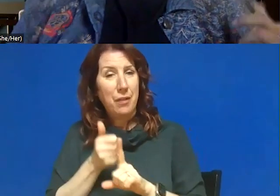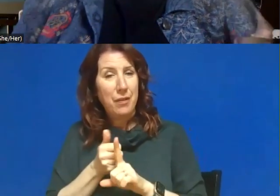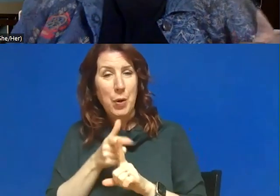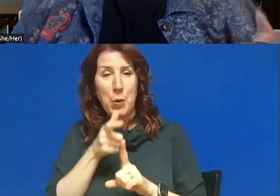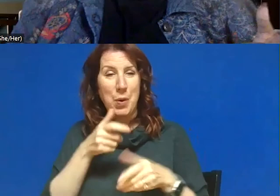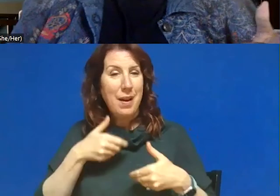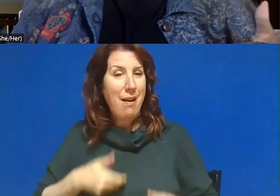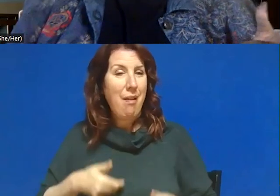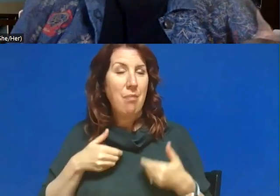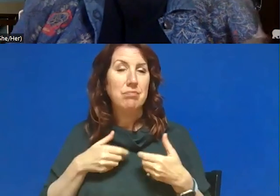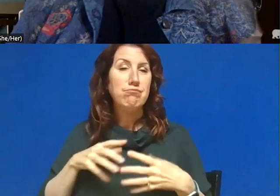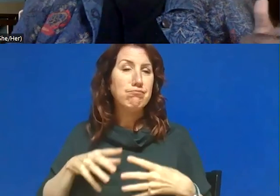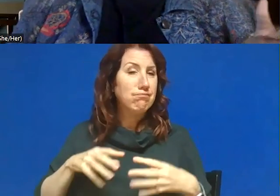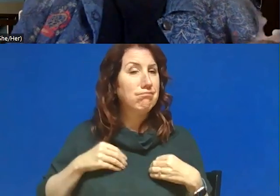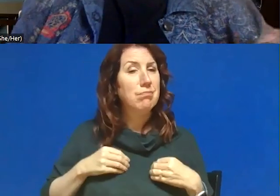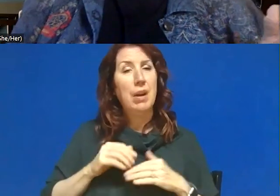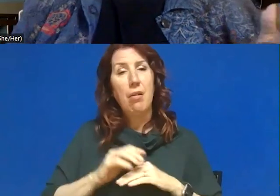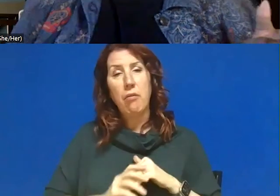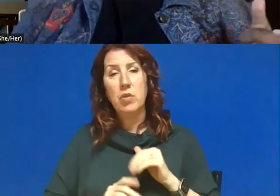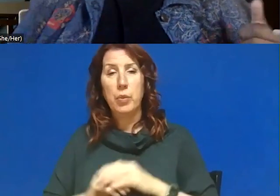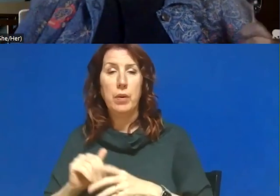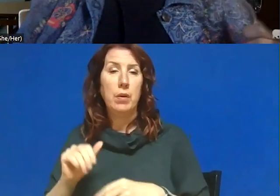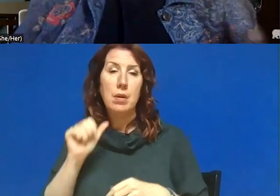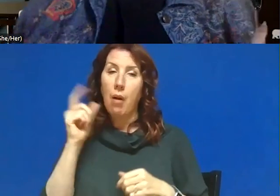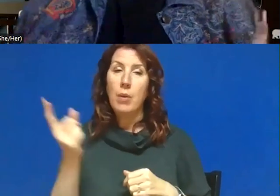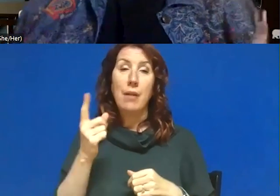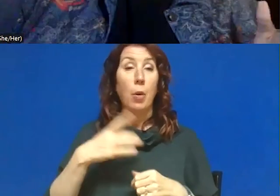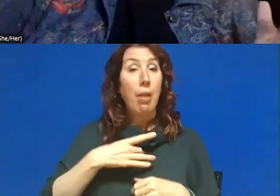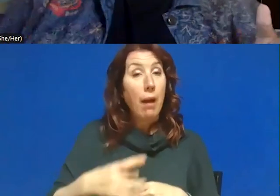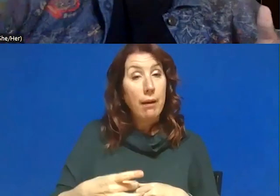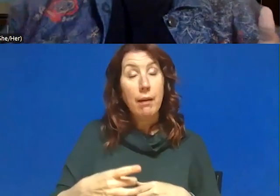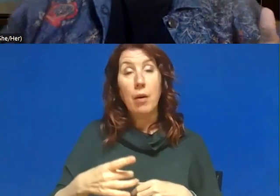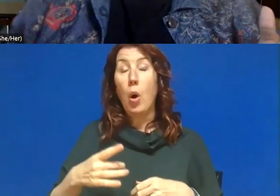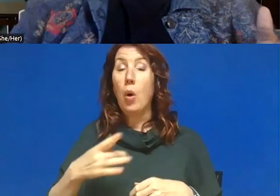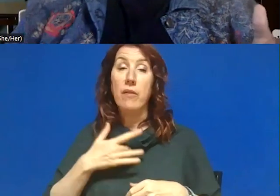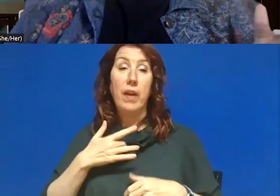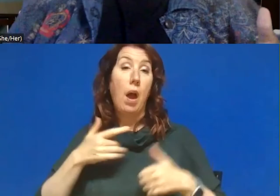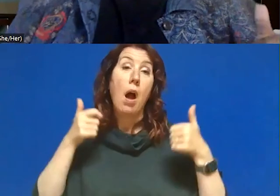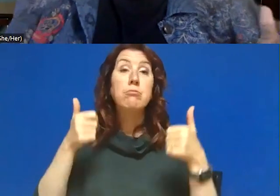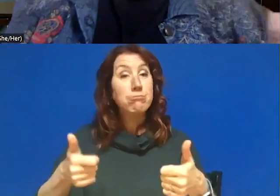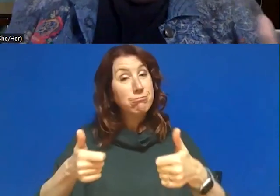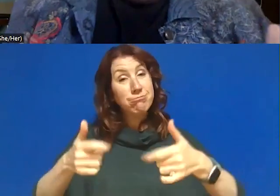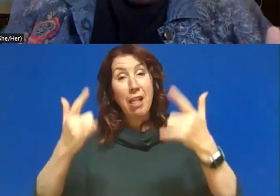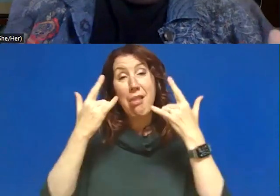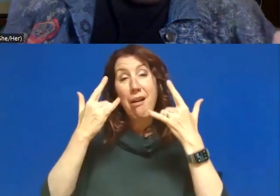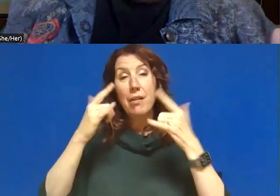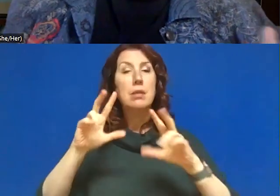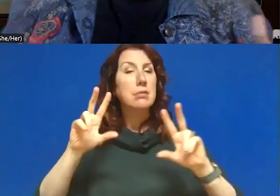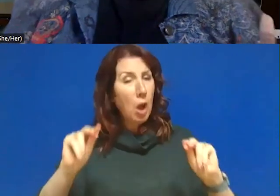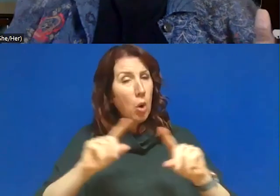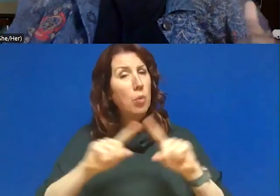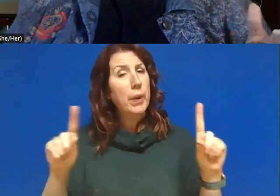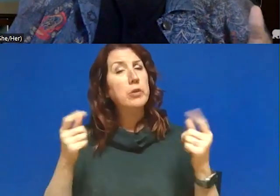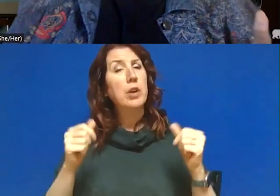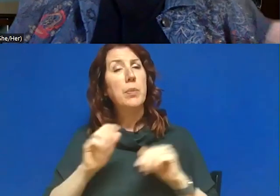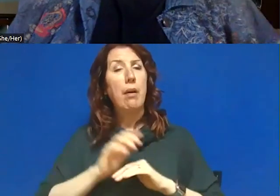So be comfortable with it. You don't always have to like it. You don't always have to feel at that plateau of self-love, but be comfortable in your